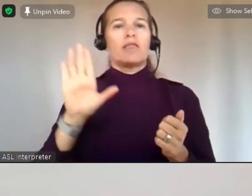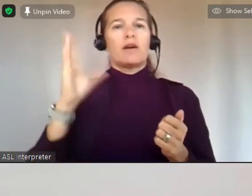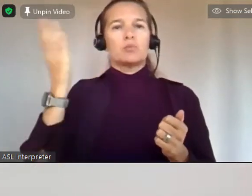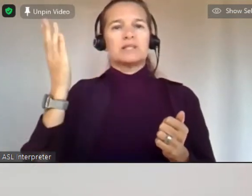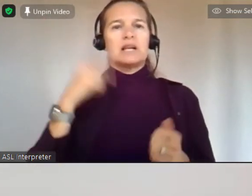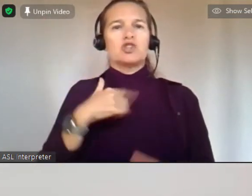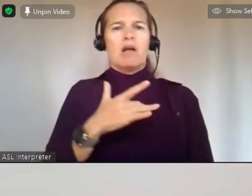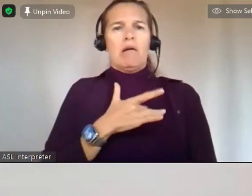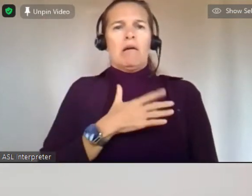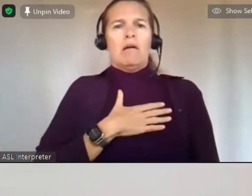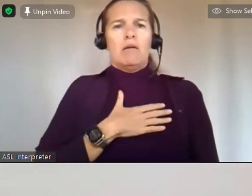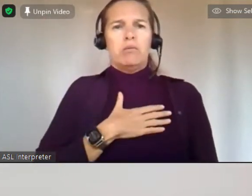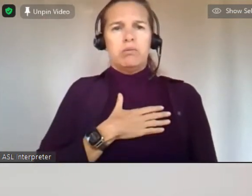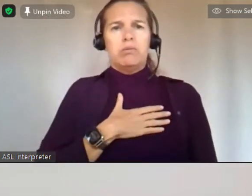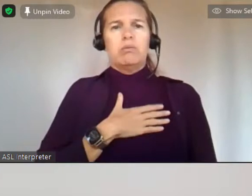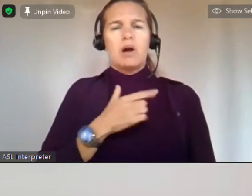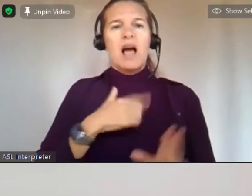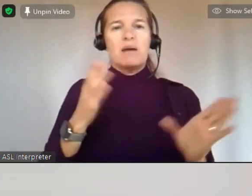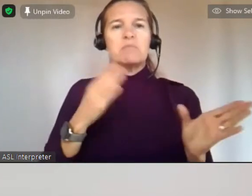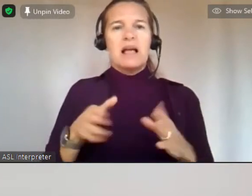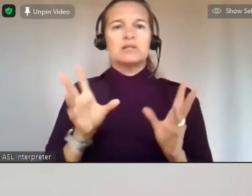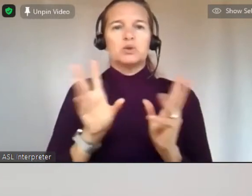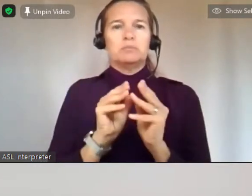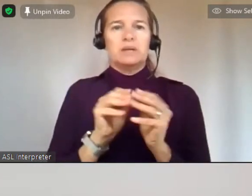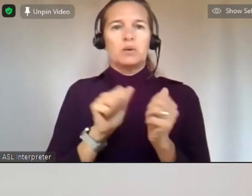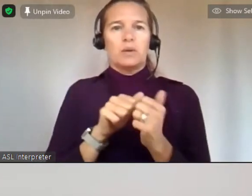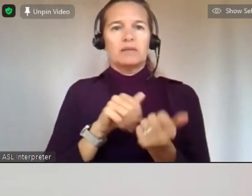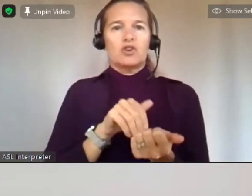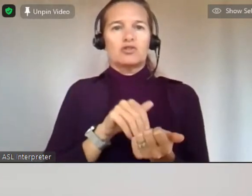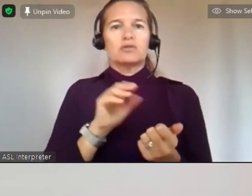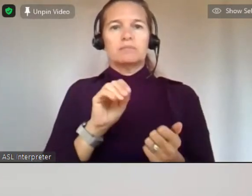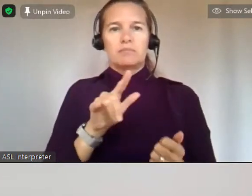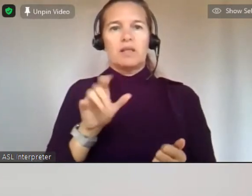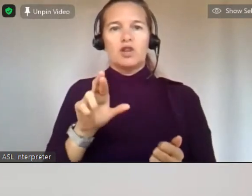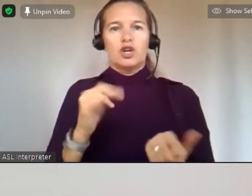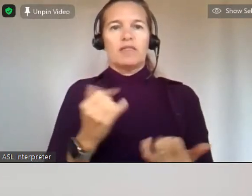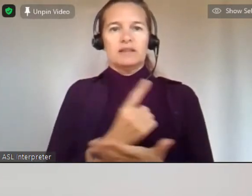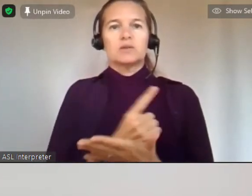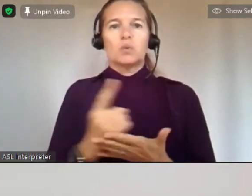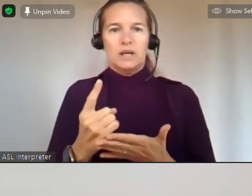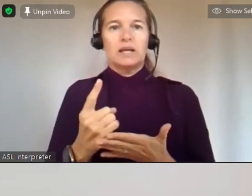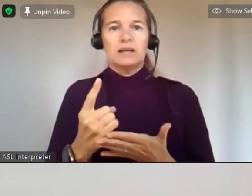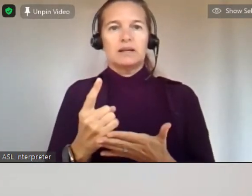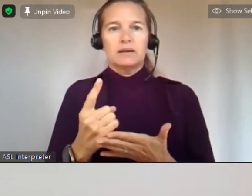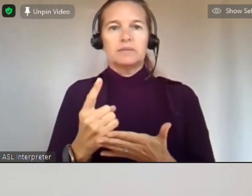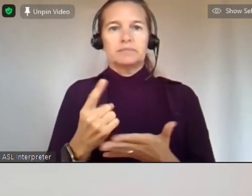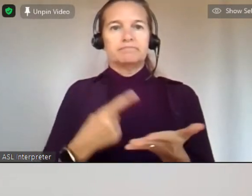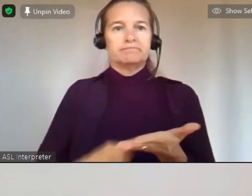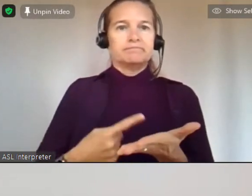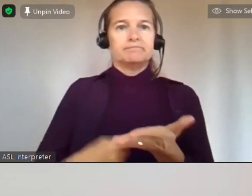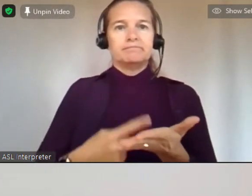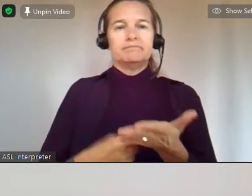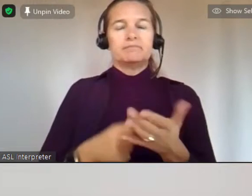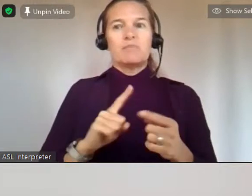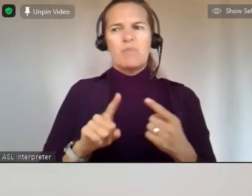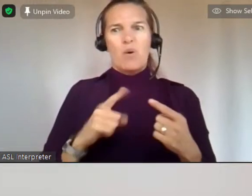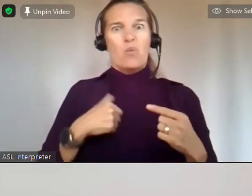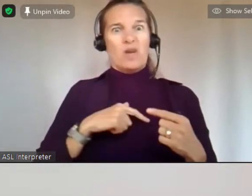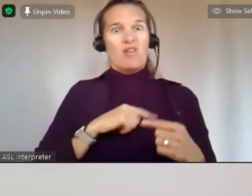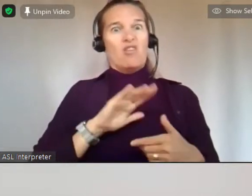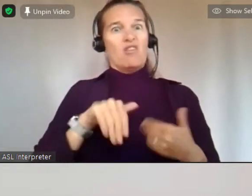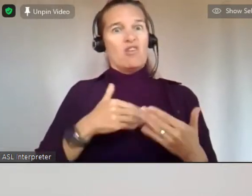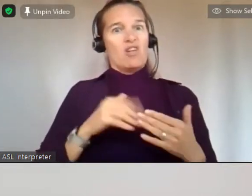that I plan to meet with her about this week. And I think we all need to take note of that.